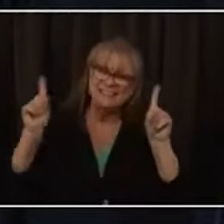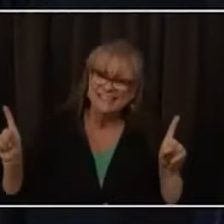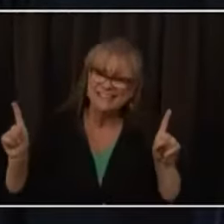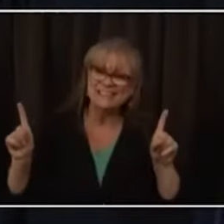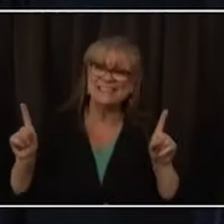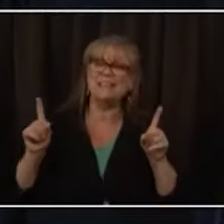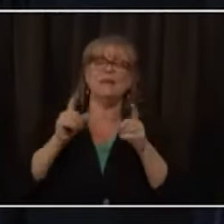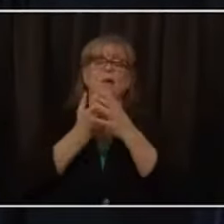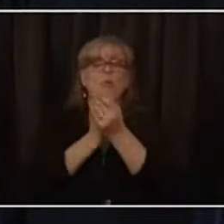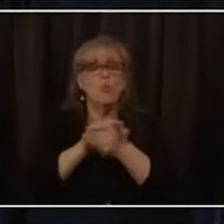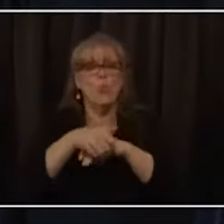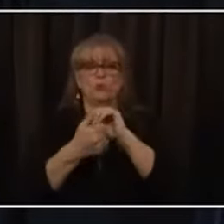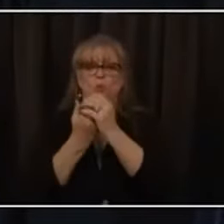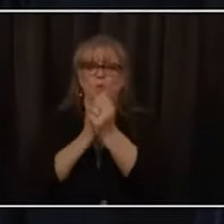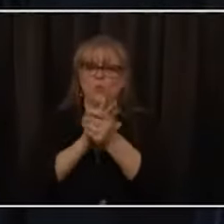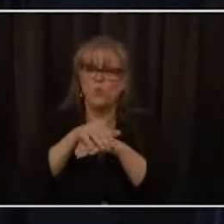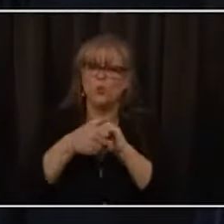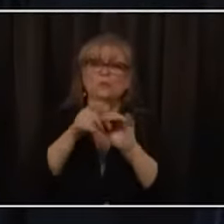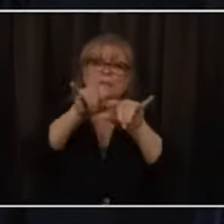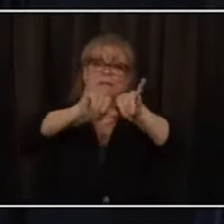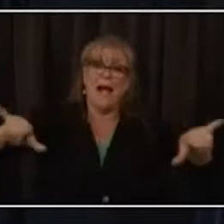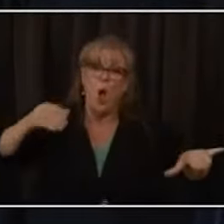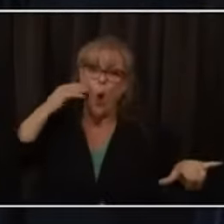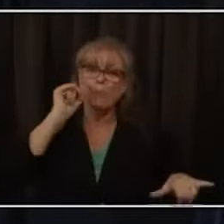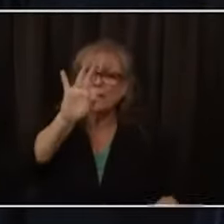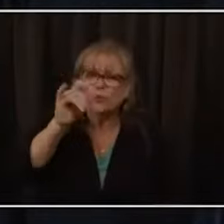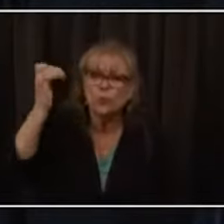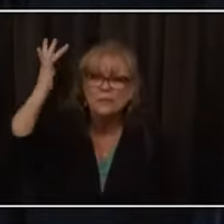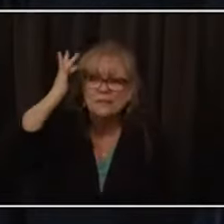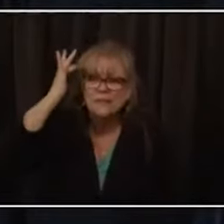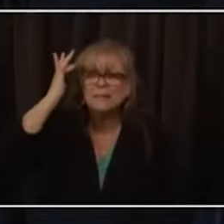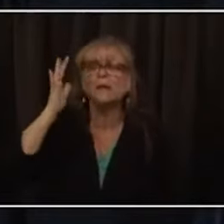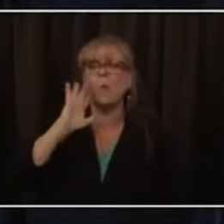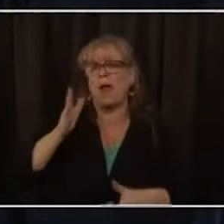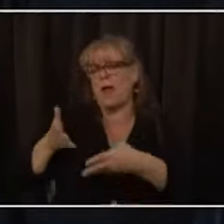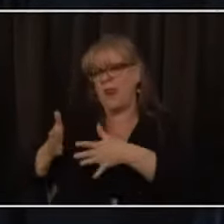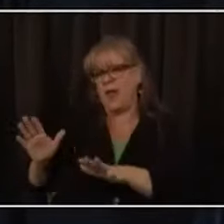are sick. Dr. Douglas?